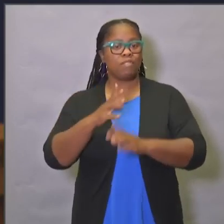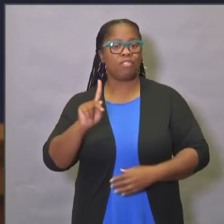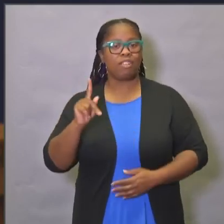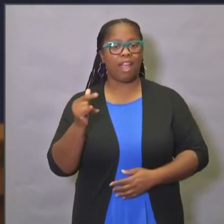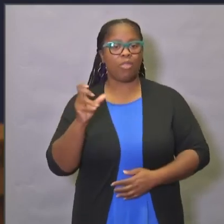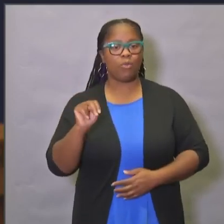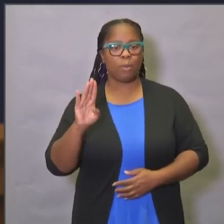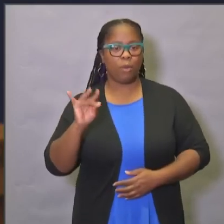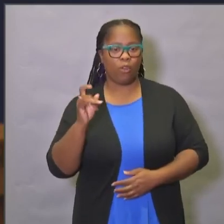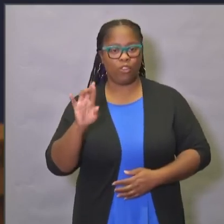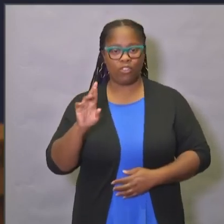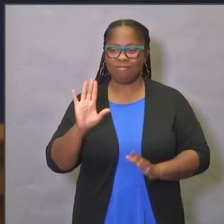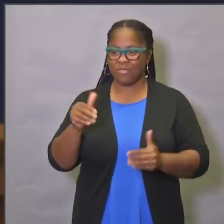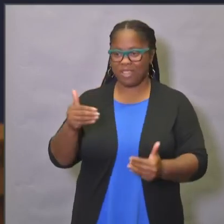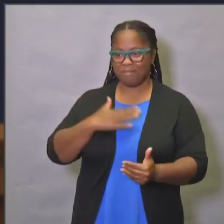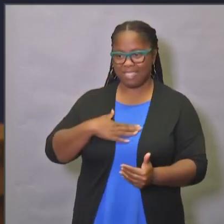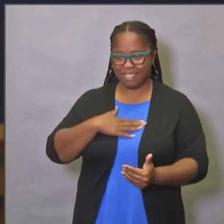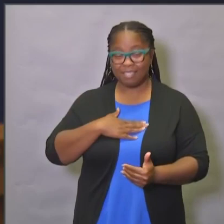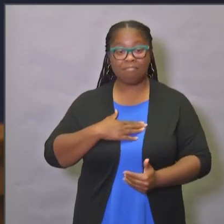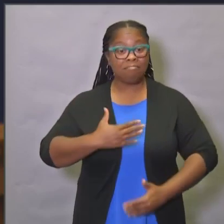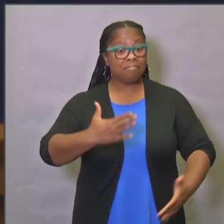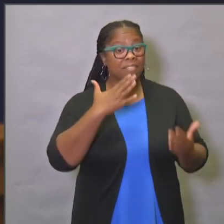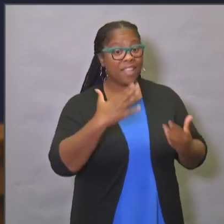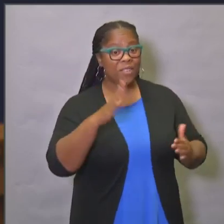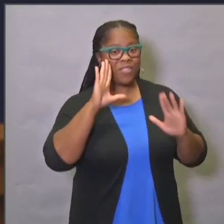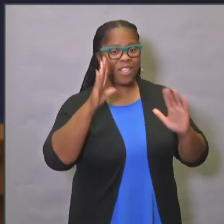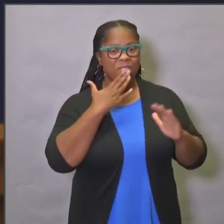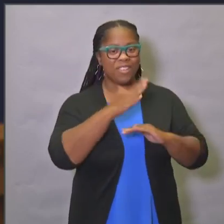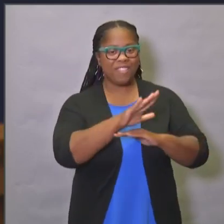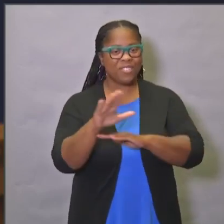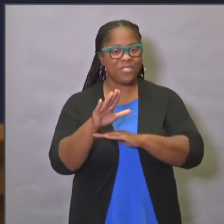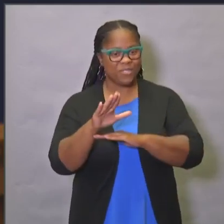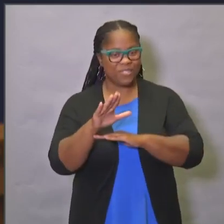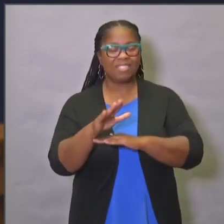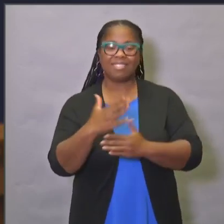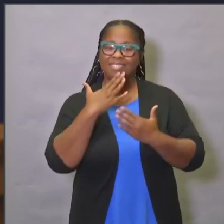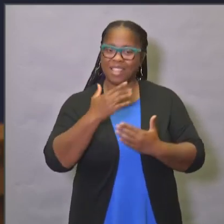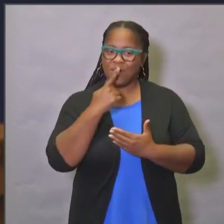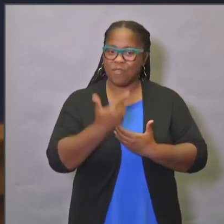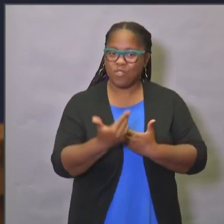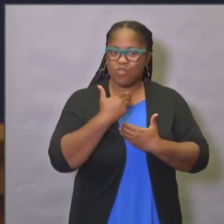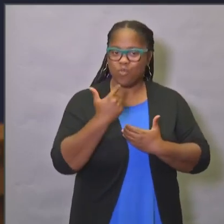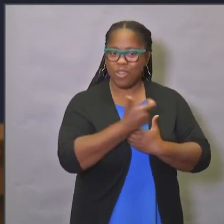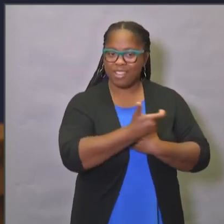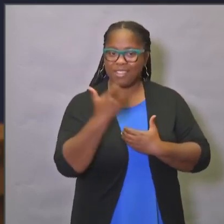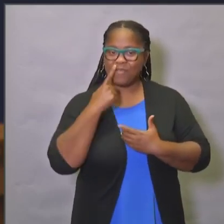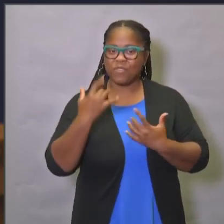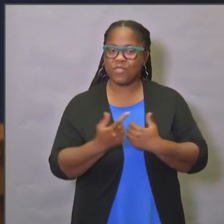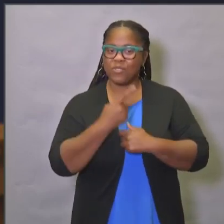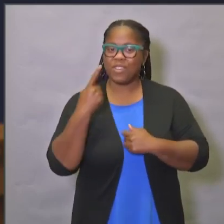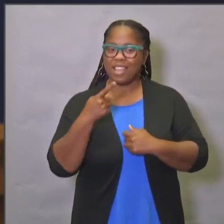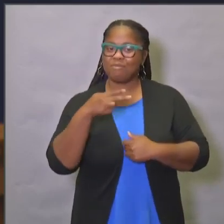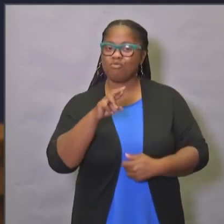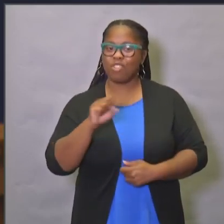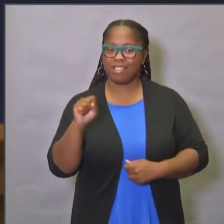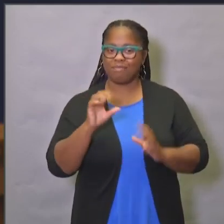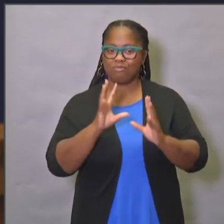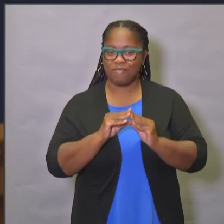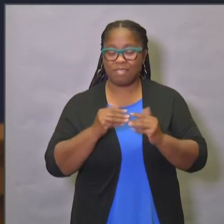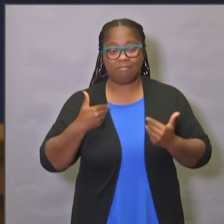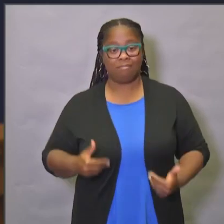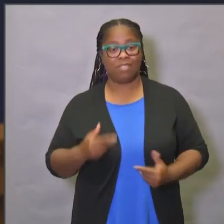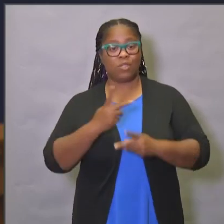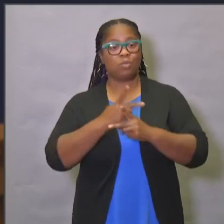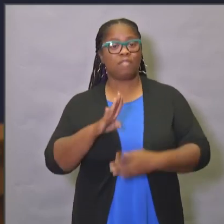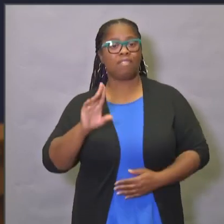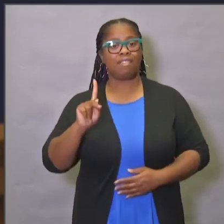Kathryn Barger. Please go ahead, ma'am. Thank you. Hello and good afternoon. Thank you for joining us for today's press briefing. I'm Supervisor Kathryn Barger, Chair